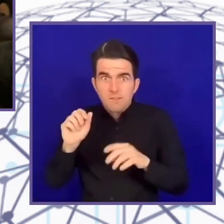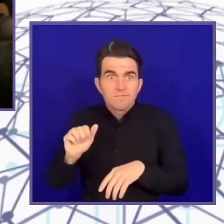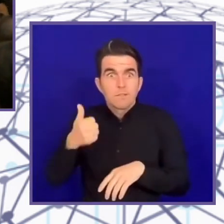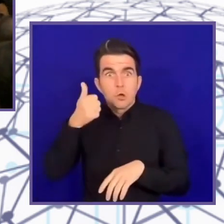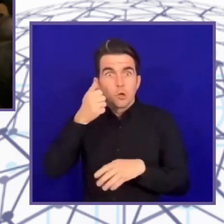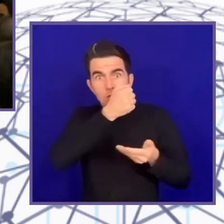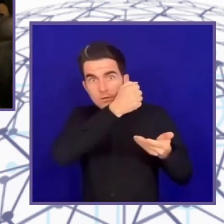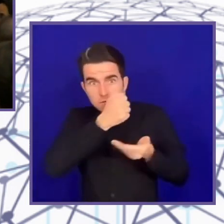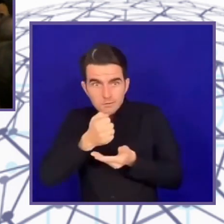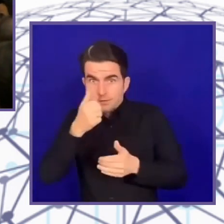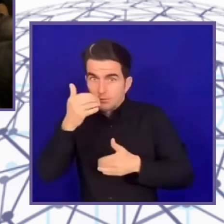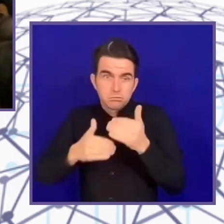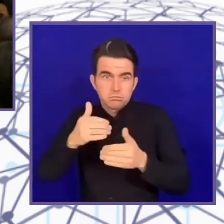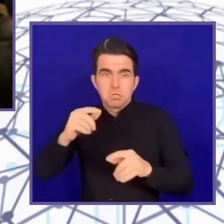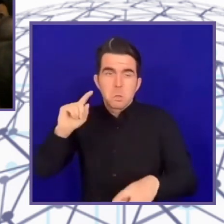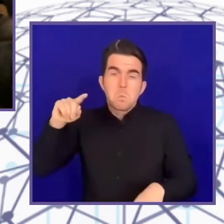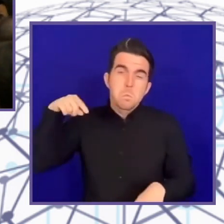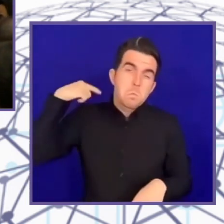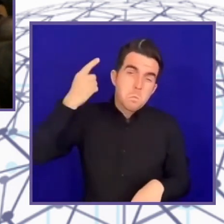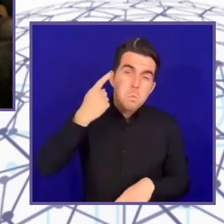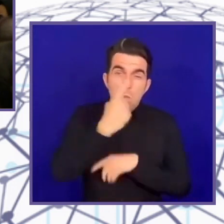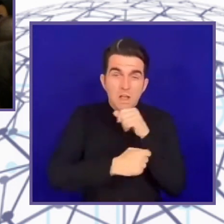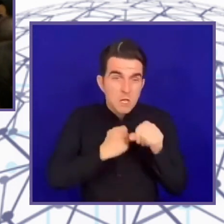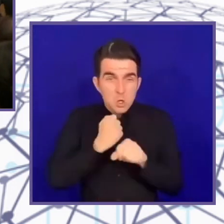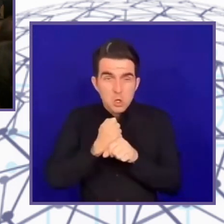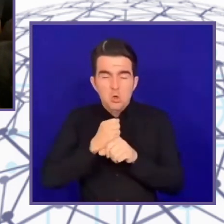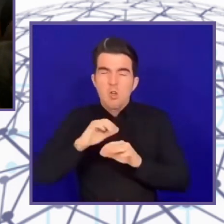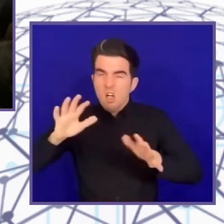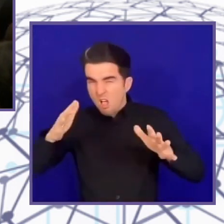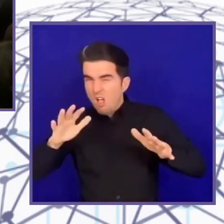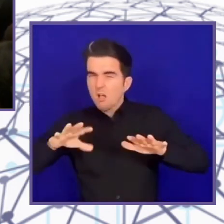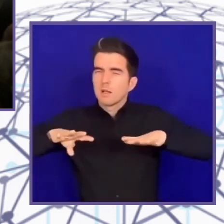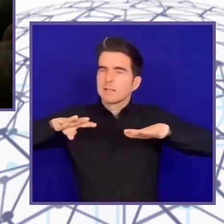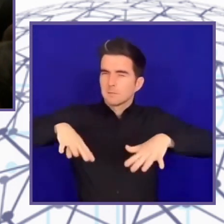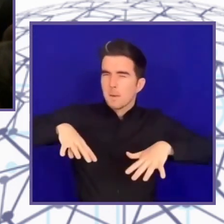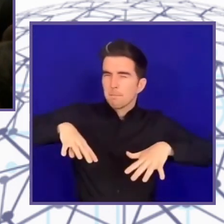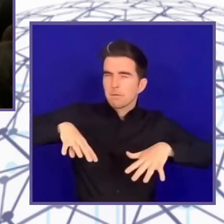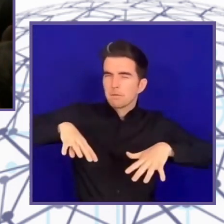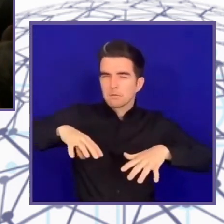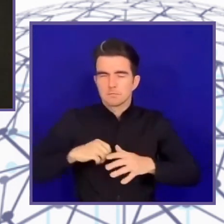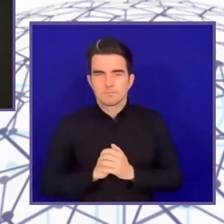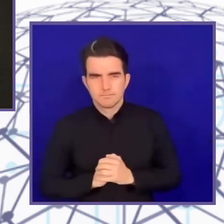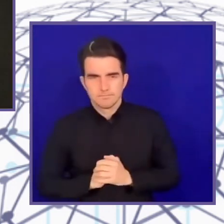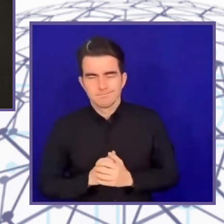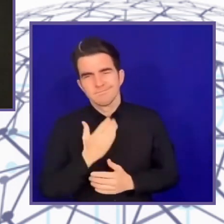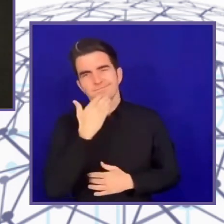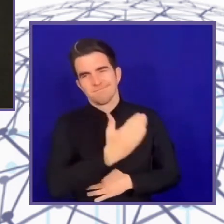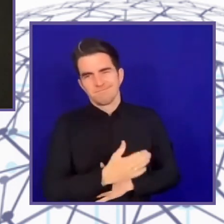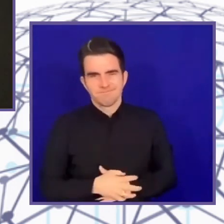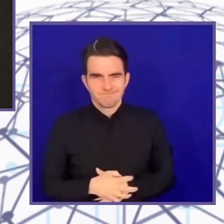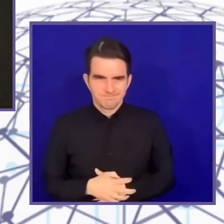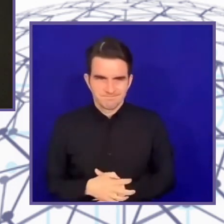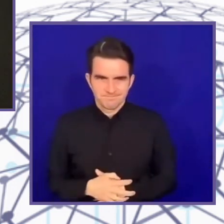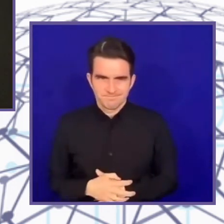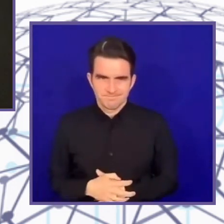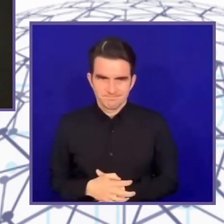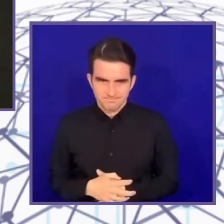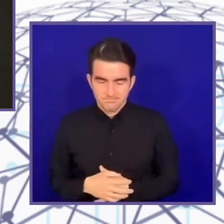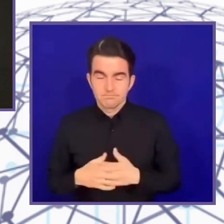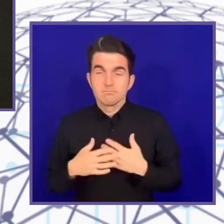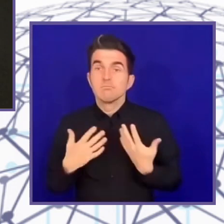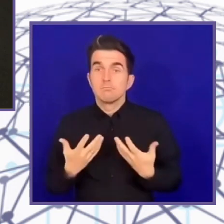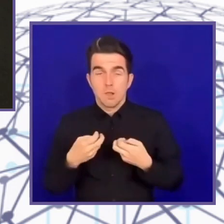Thank you very much. When it comes to solving global issues or coming up with the